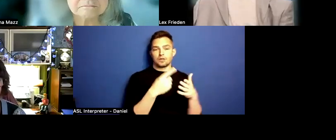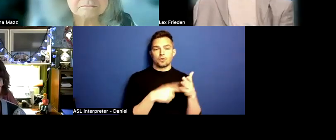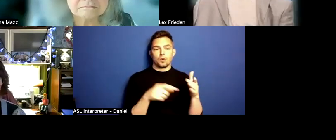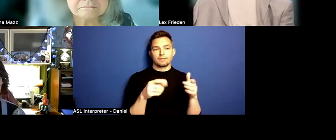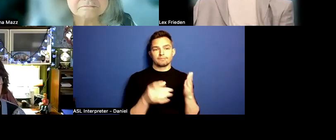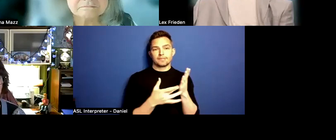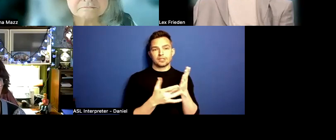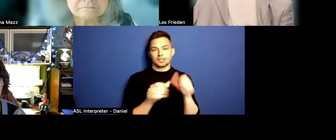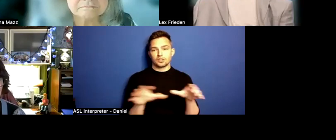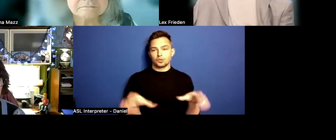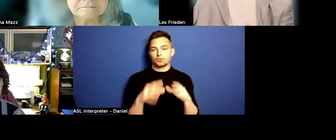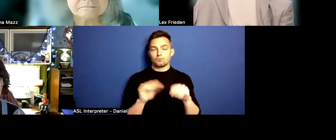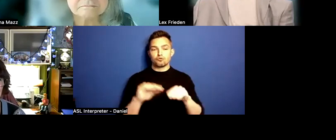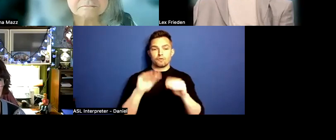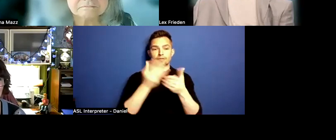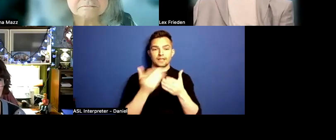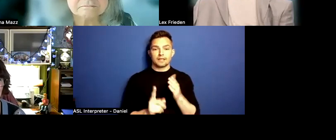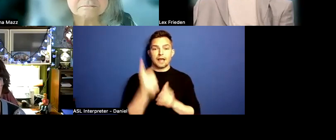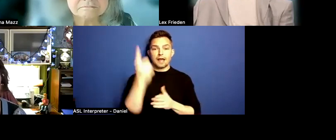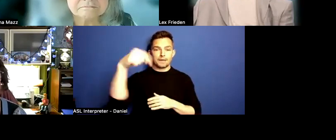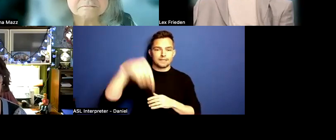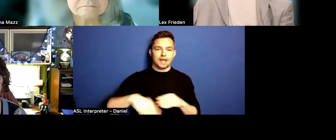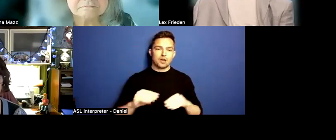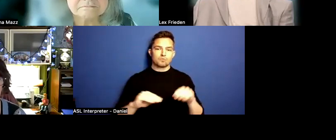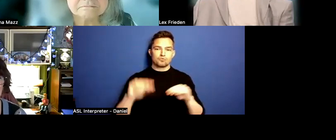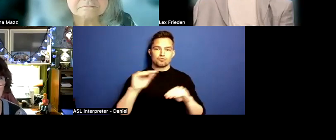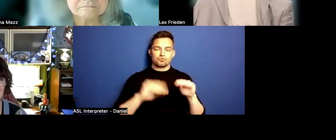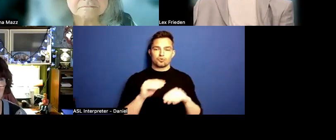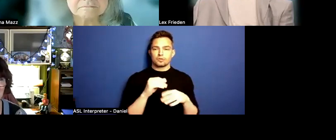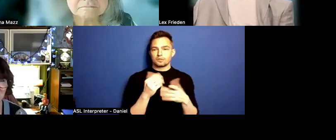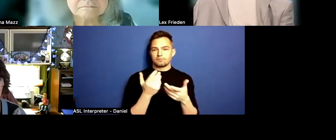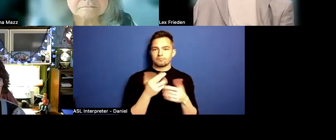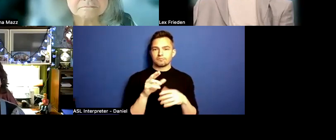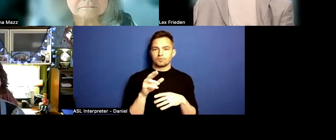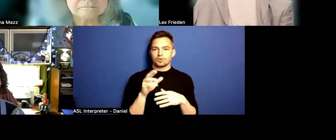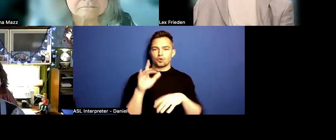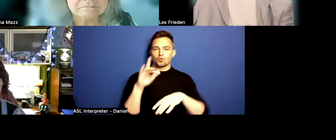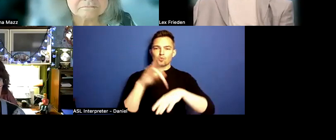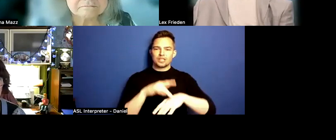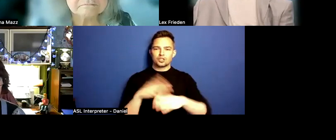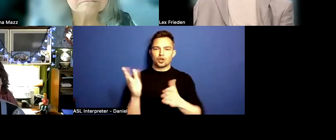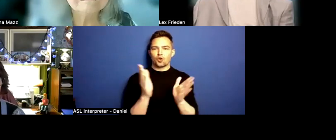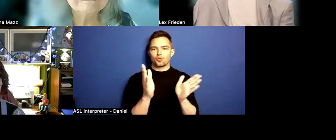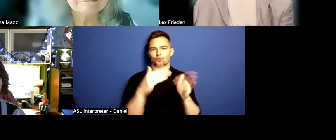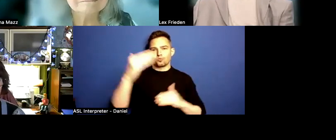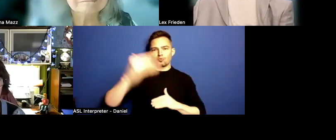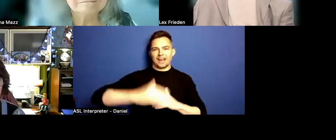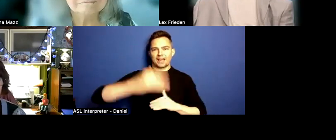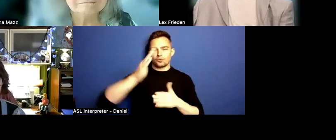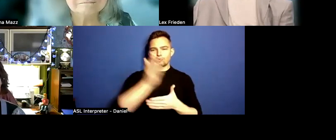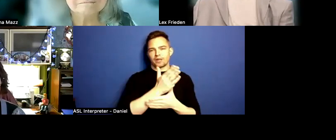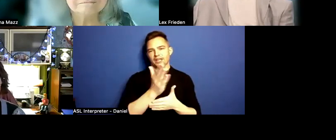for moving things up and down and making them within reach ranges, without it always having to be the issue